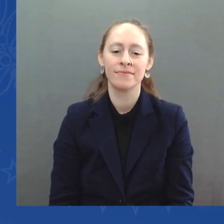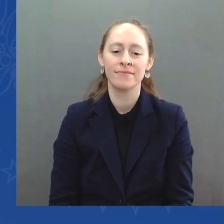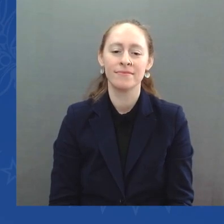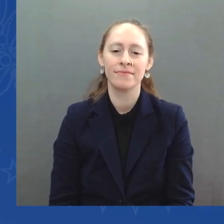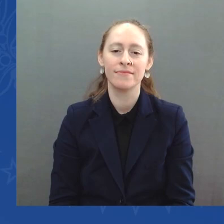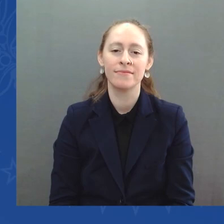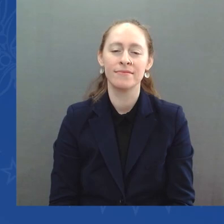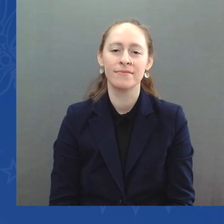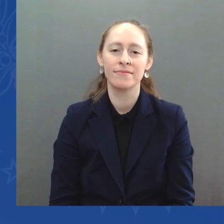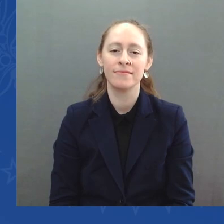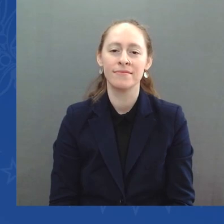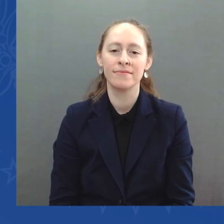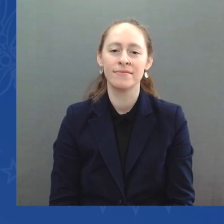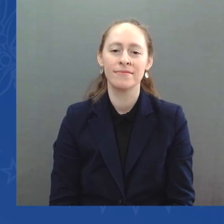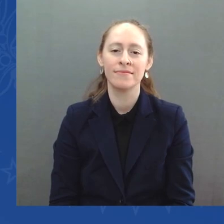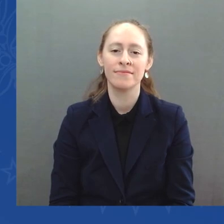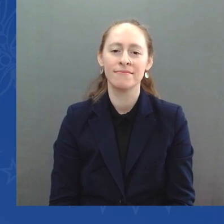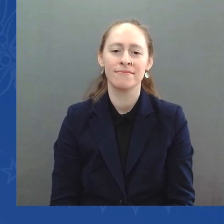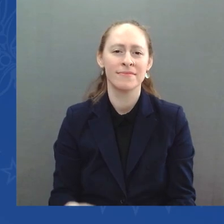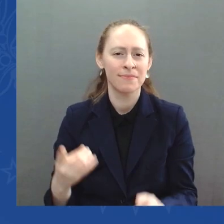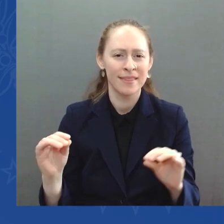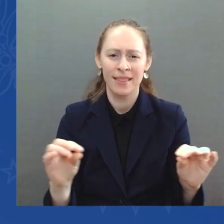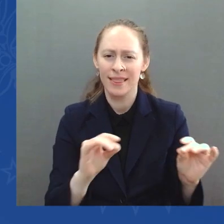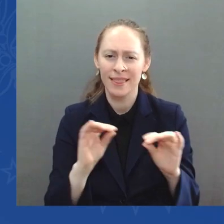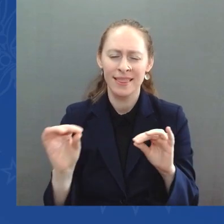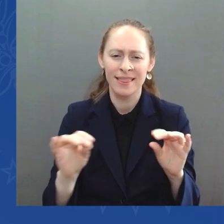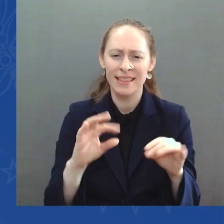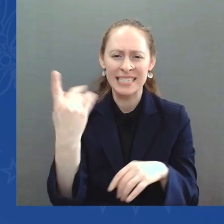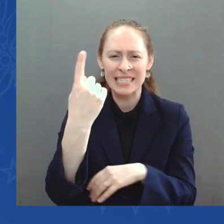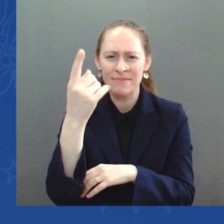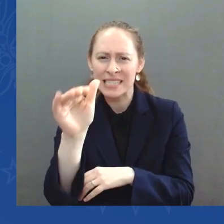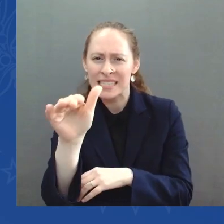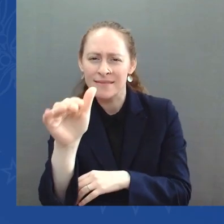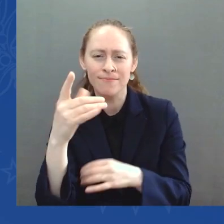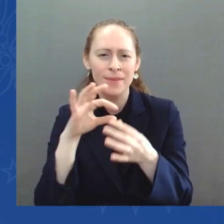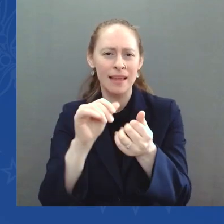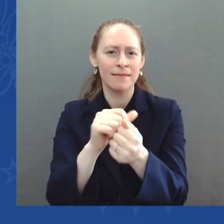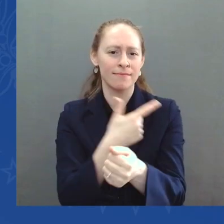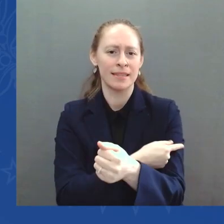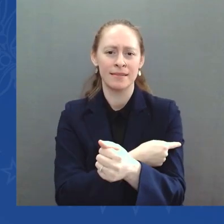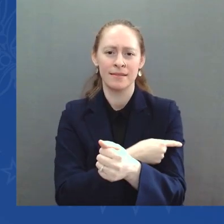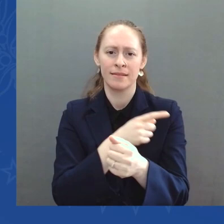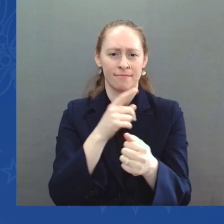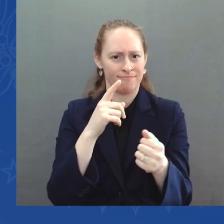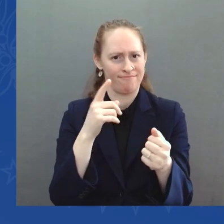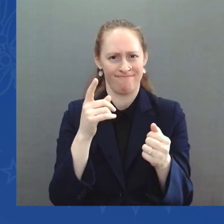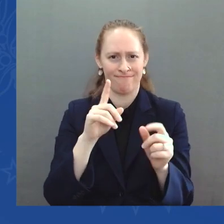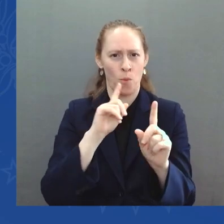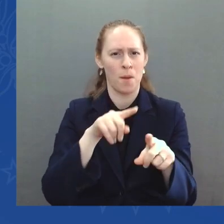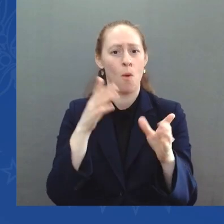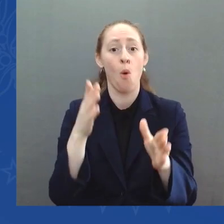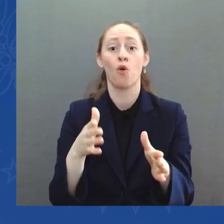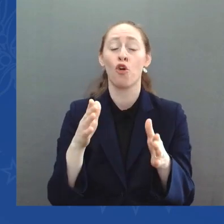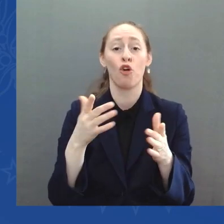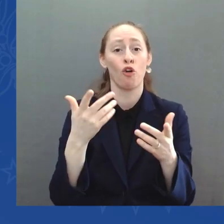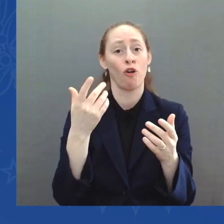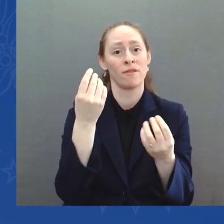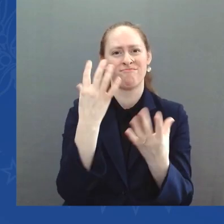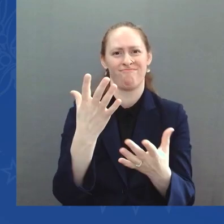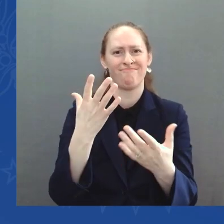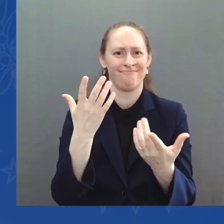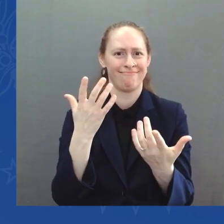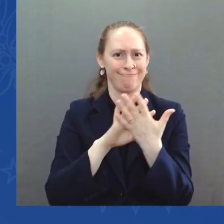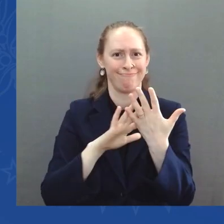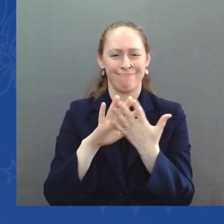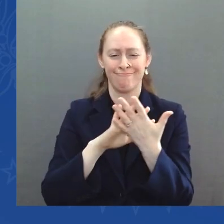Mr. President. Mr. President, what did vaccination. President Zelensky say about negotiations with Russia? Under 5? I've always